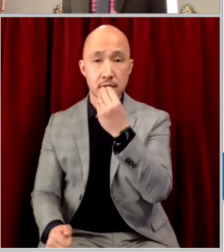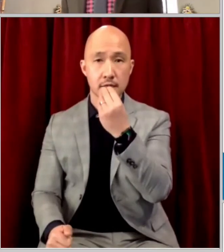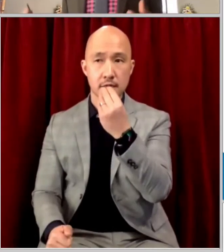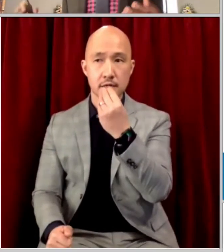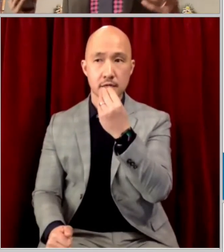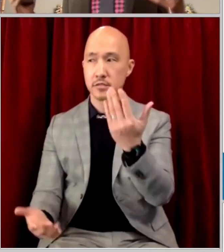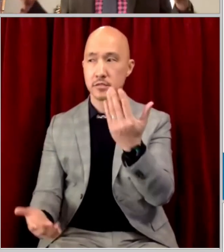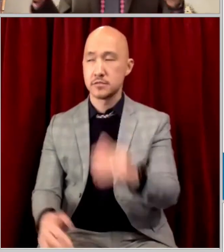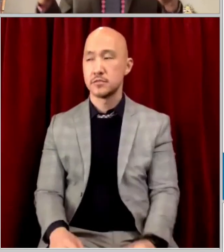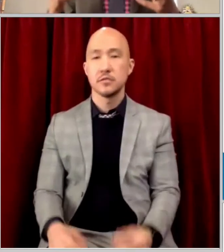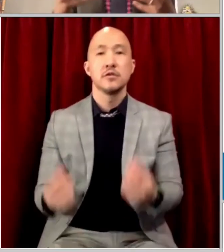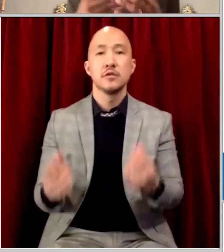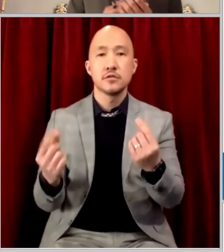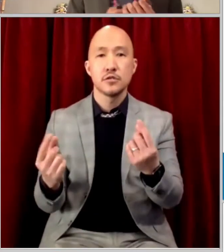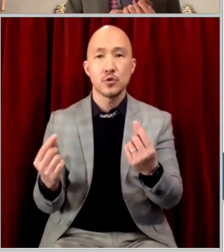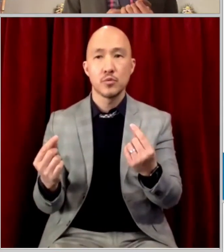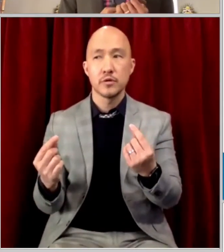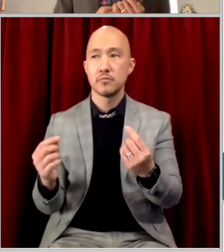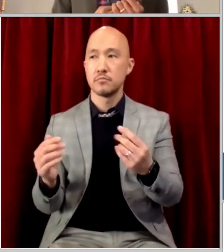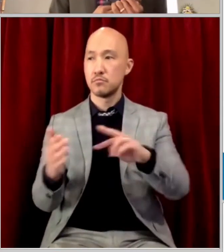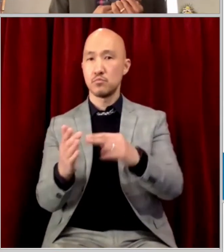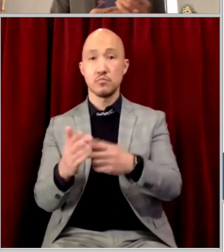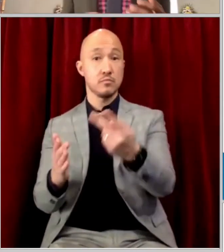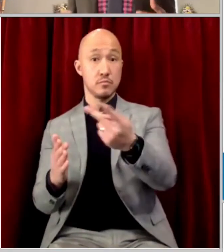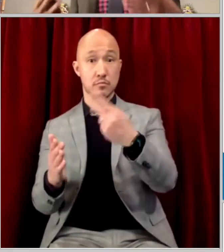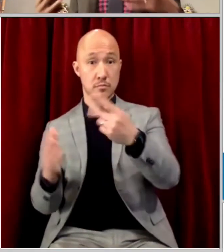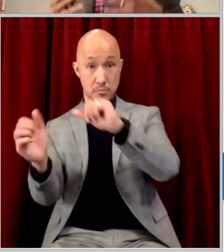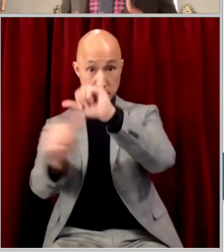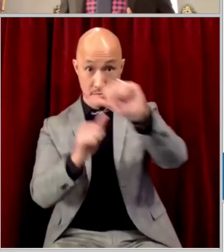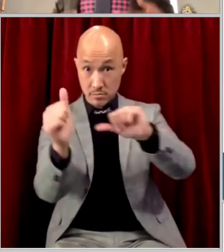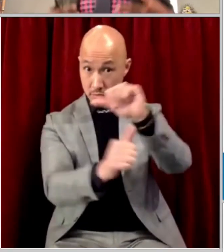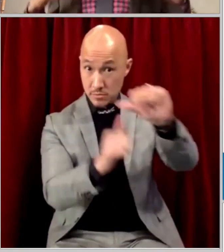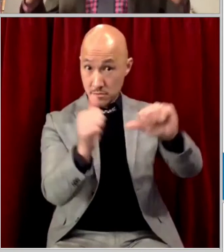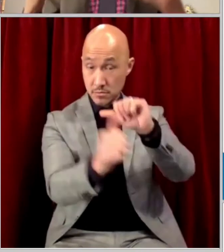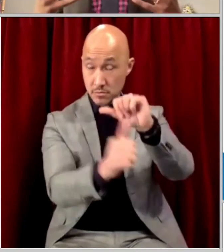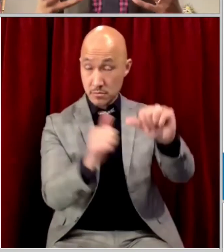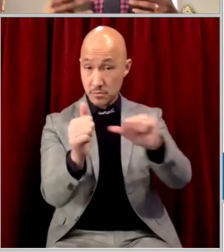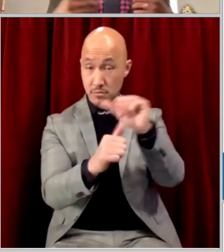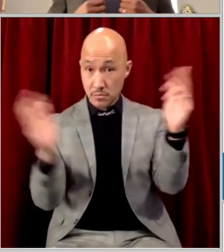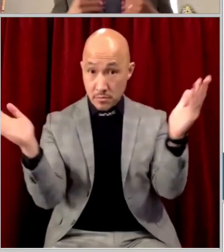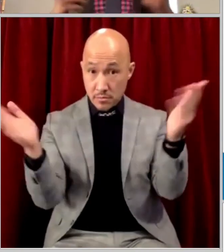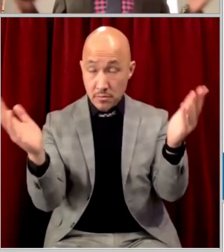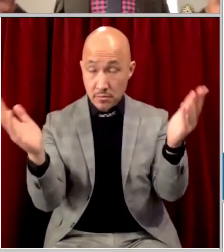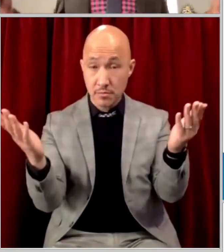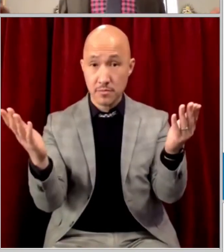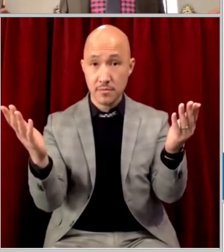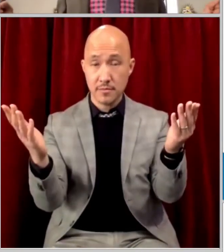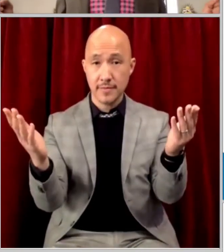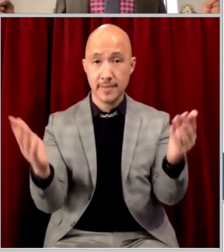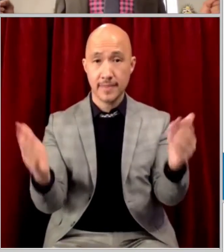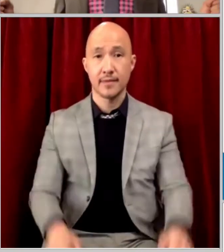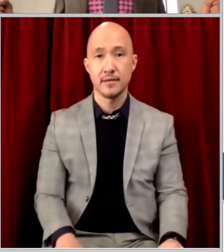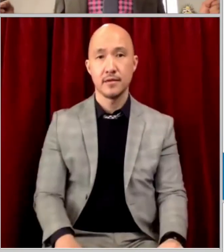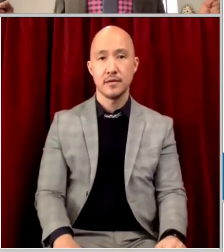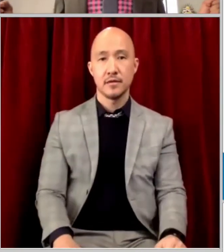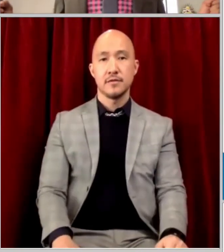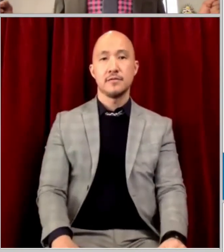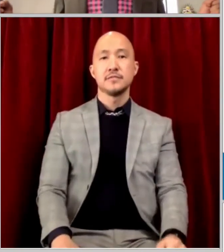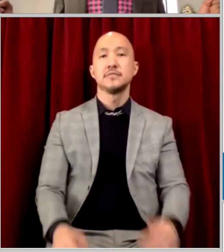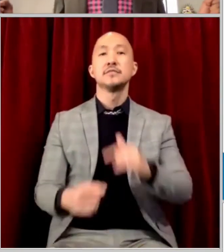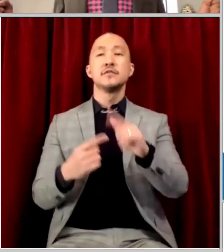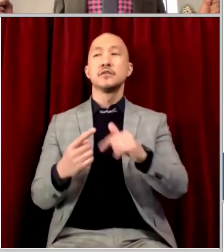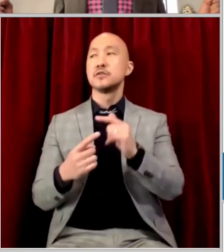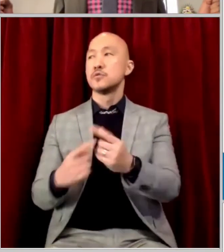somebody, what is that experience like? Is that an experience where you're really taking an opportunity to shine for